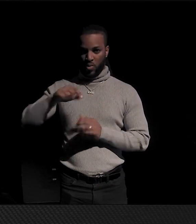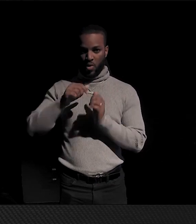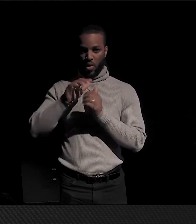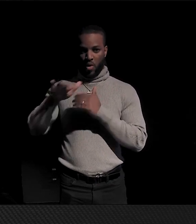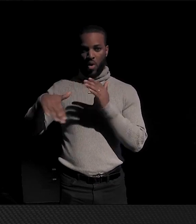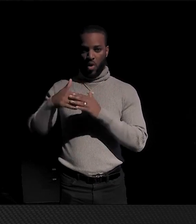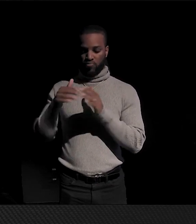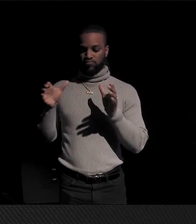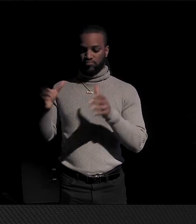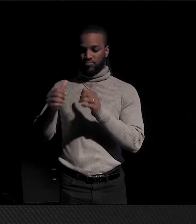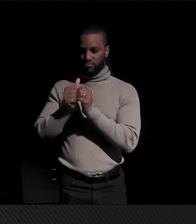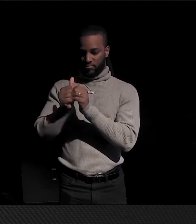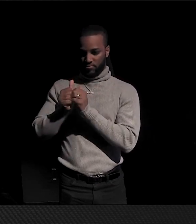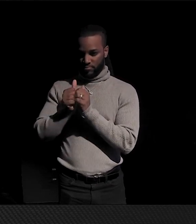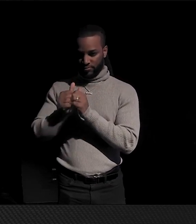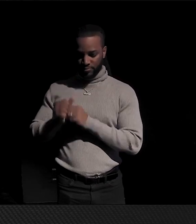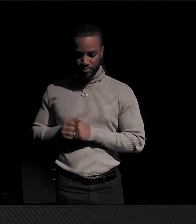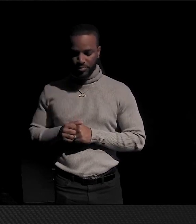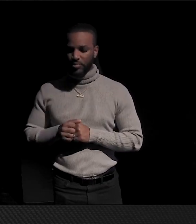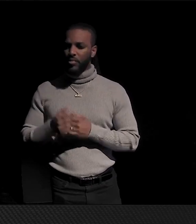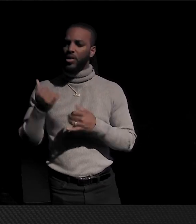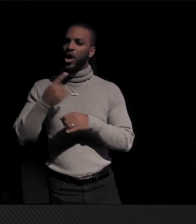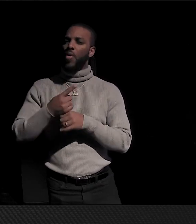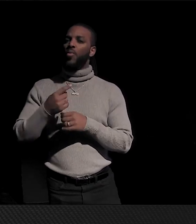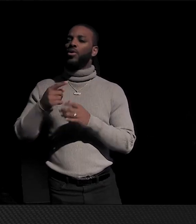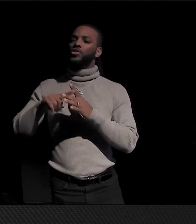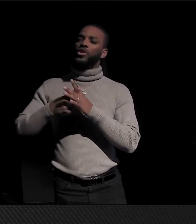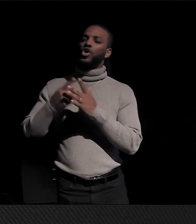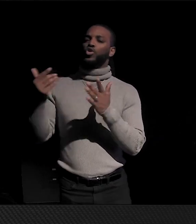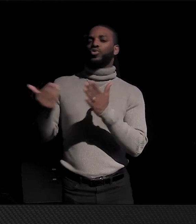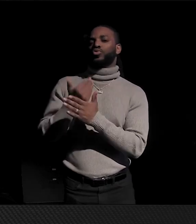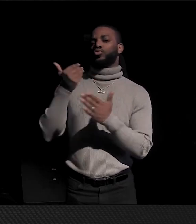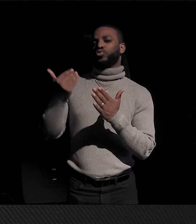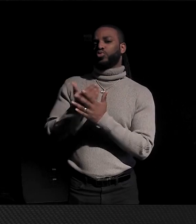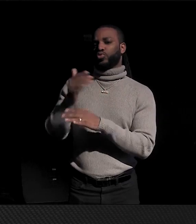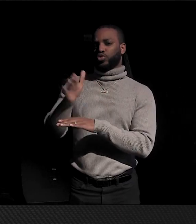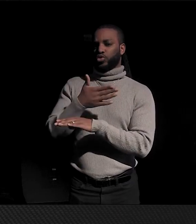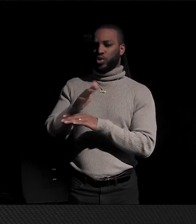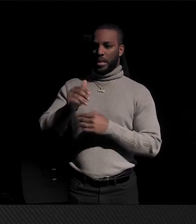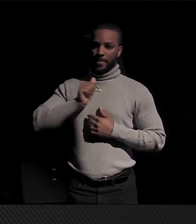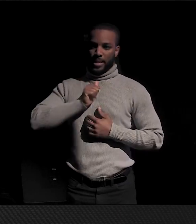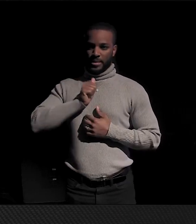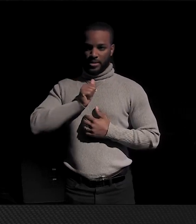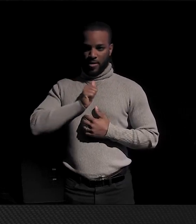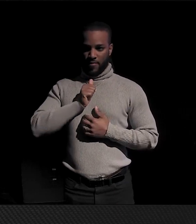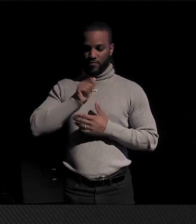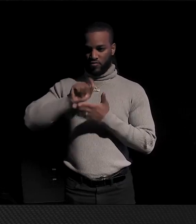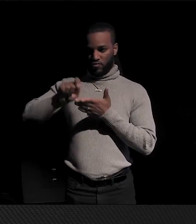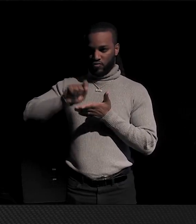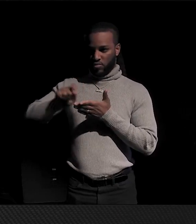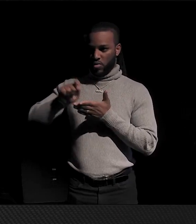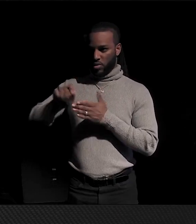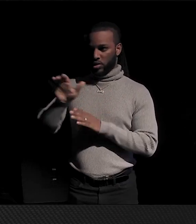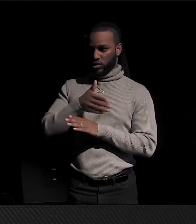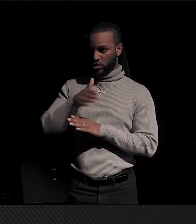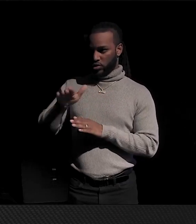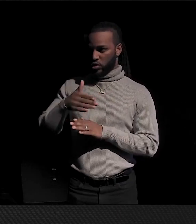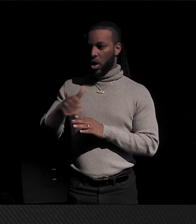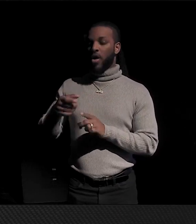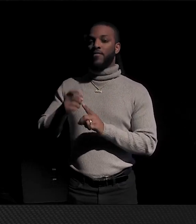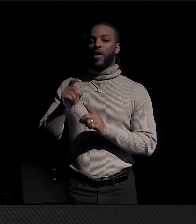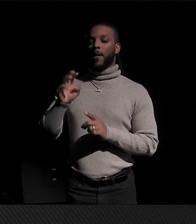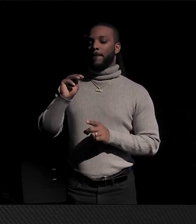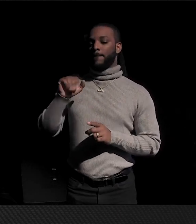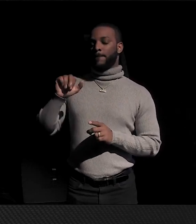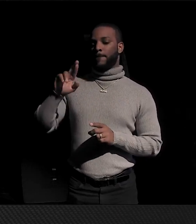this morning. We want to share a new song with you that that myself and Darius wrote, and it comes out of